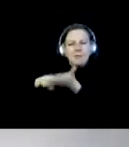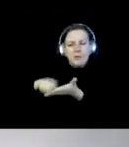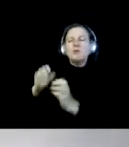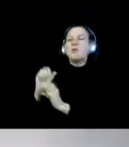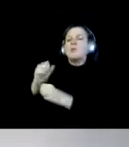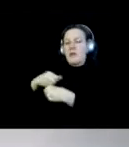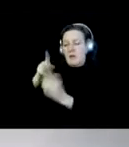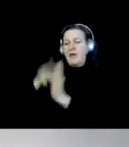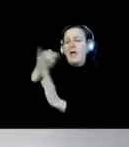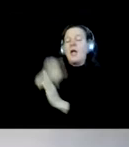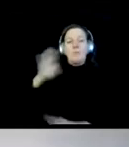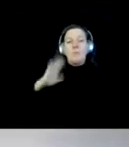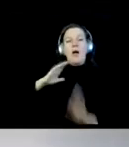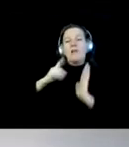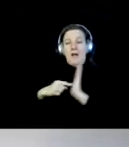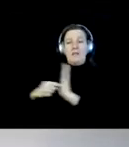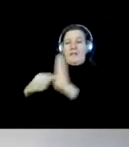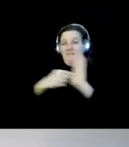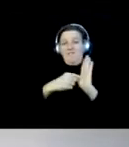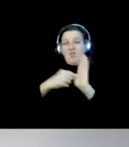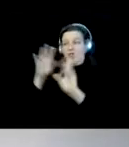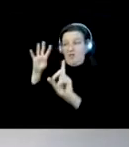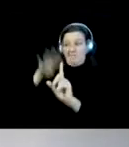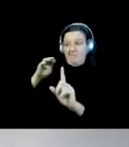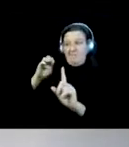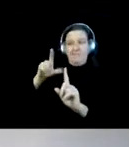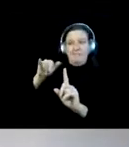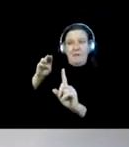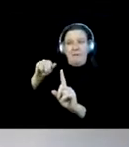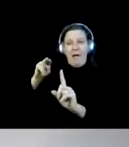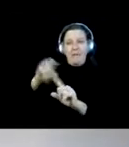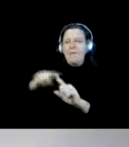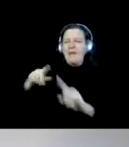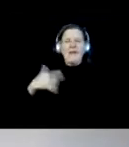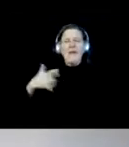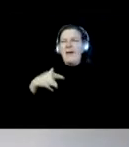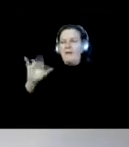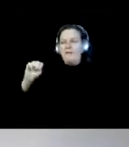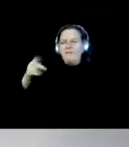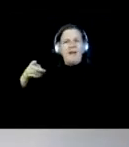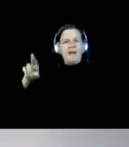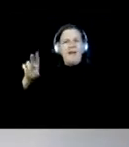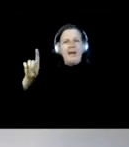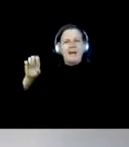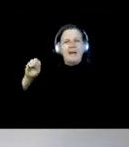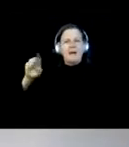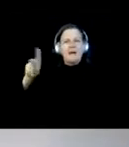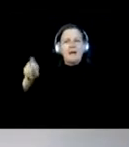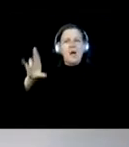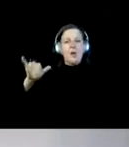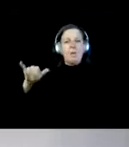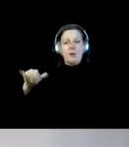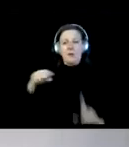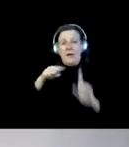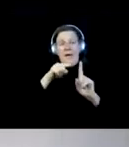before that featured it, but that really felt like some sort of like NPR documentary, like, here's this crazy object that used to exist and this